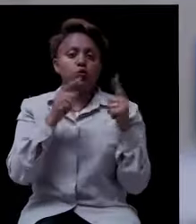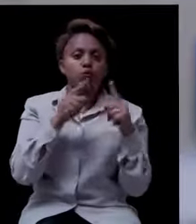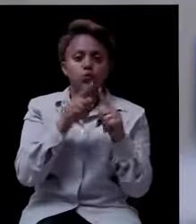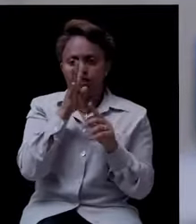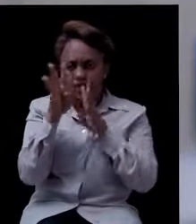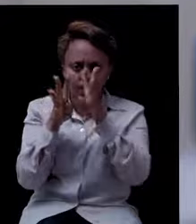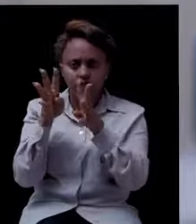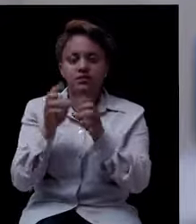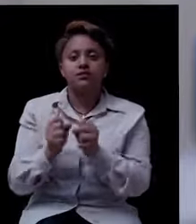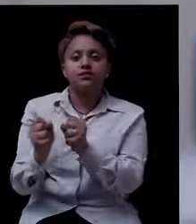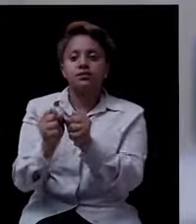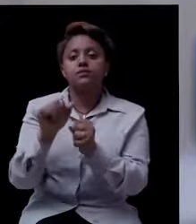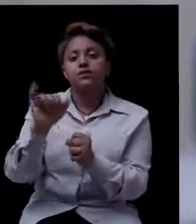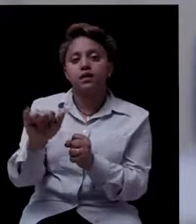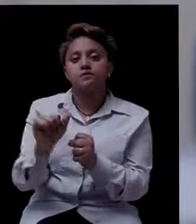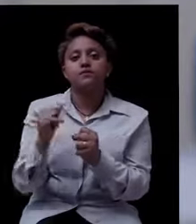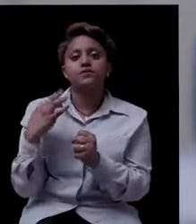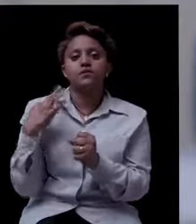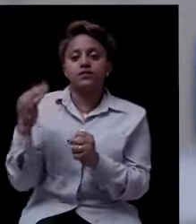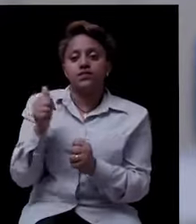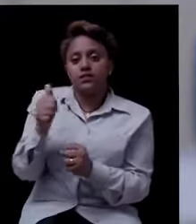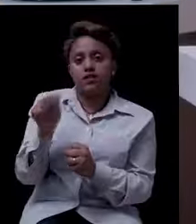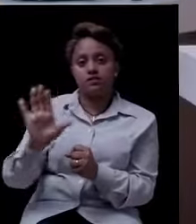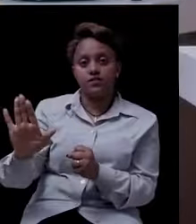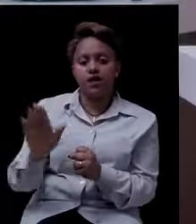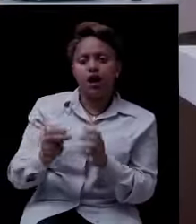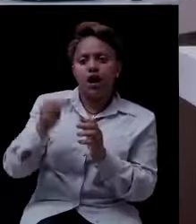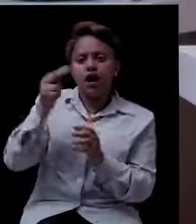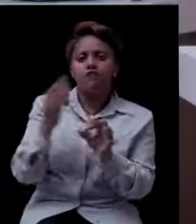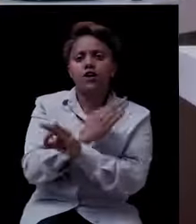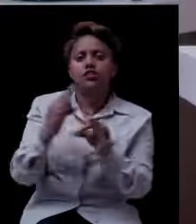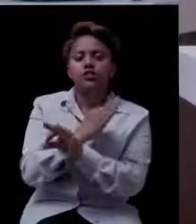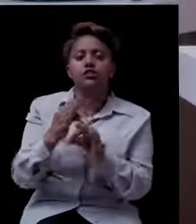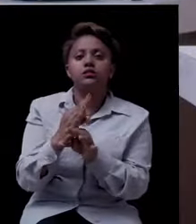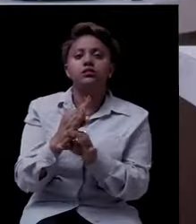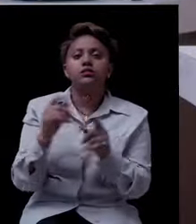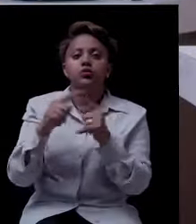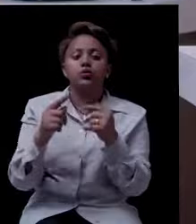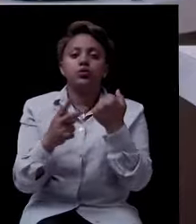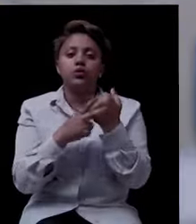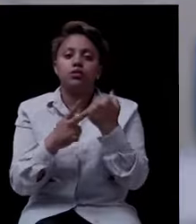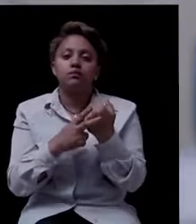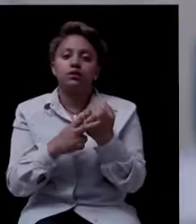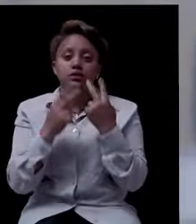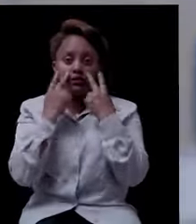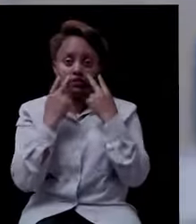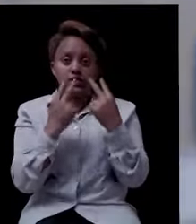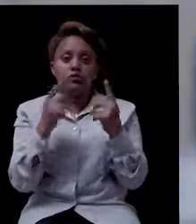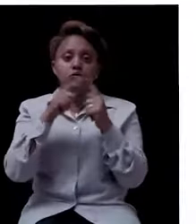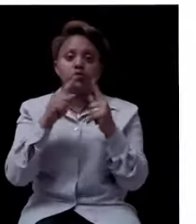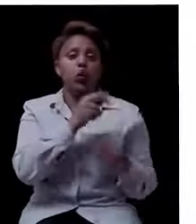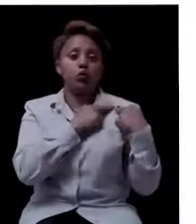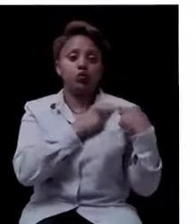while keeping the system's complexity invisible to the user. Characteristics of autonomic systems. An